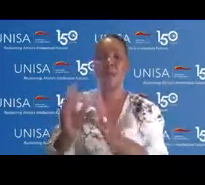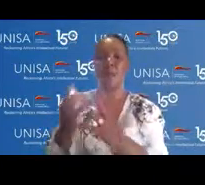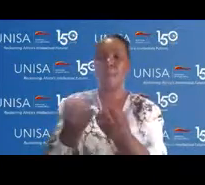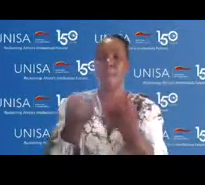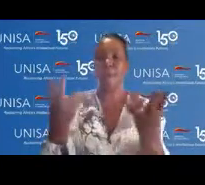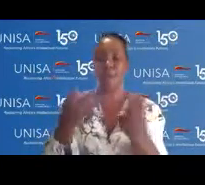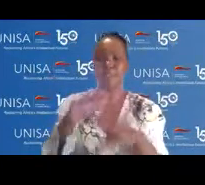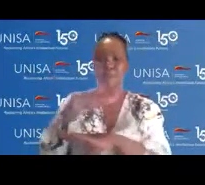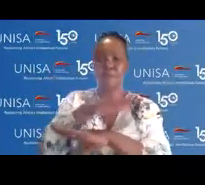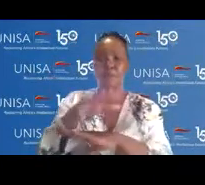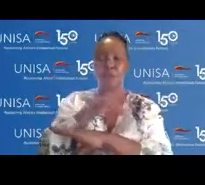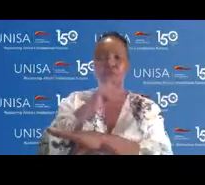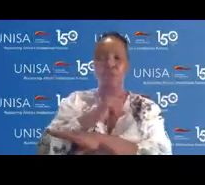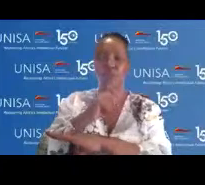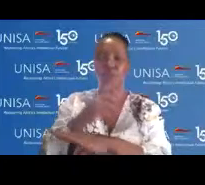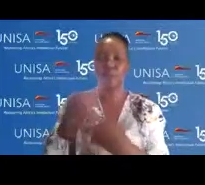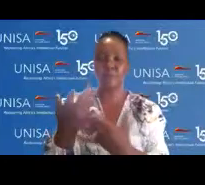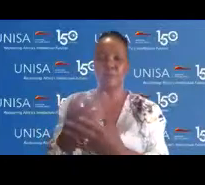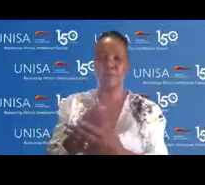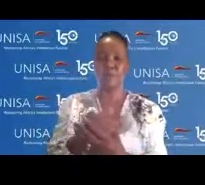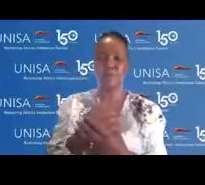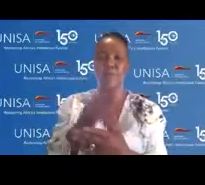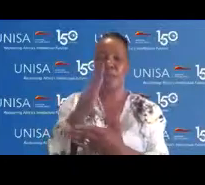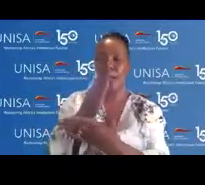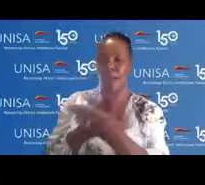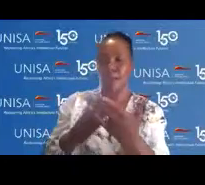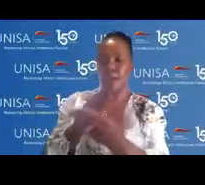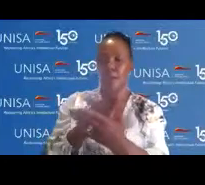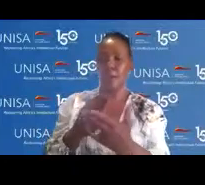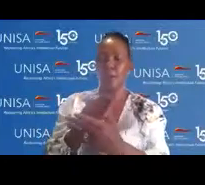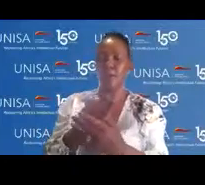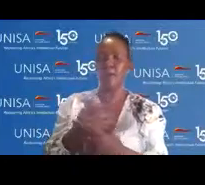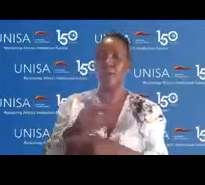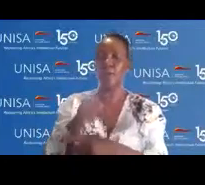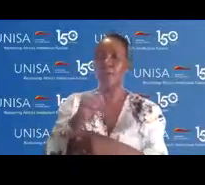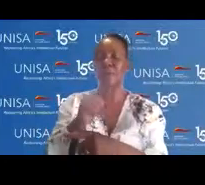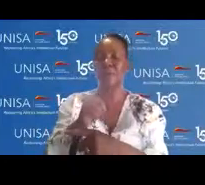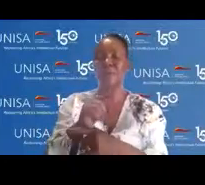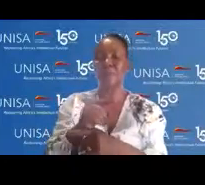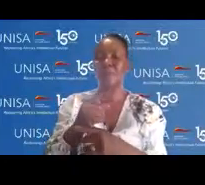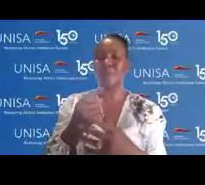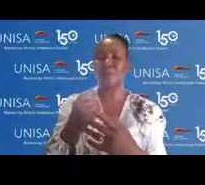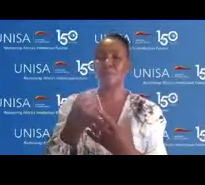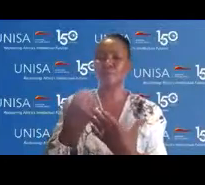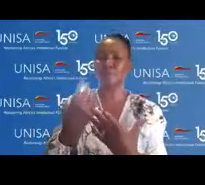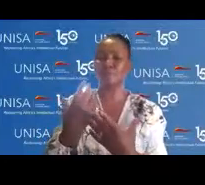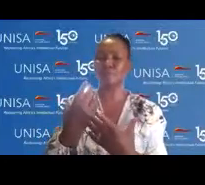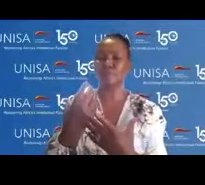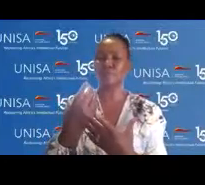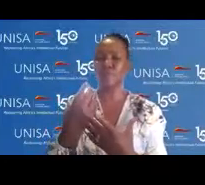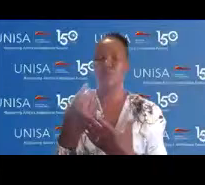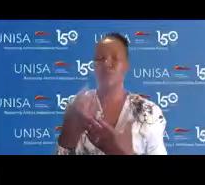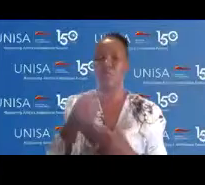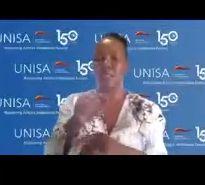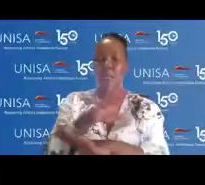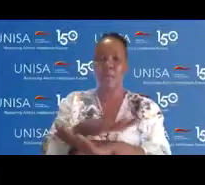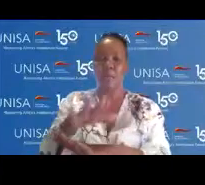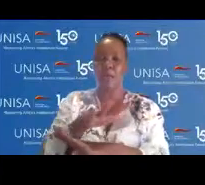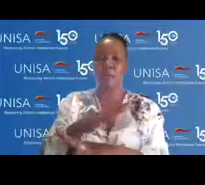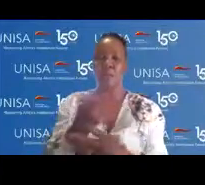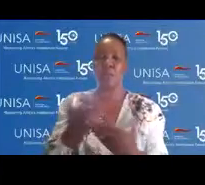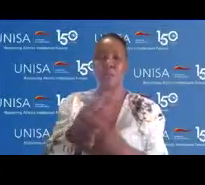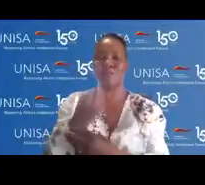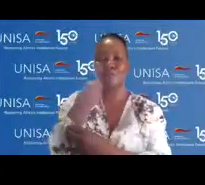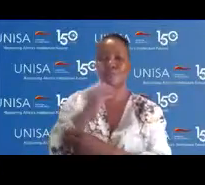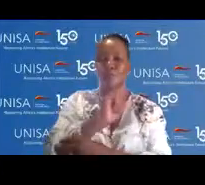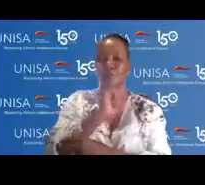it is. Out of the maximum amount on the device currently, these are the areas that are actually eating your space. And if you show